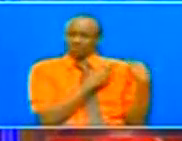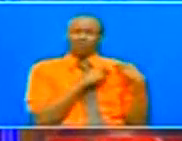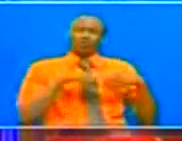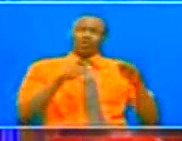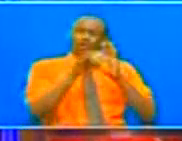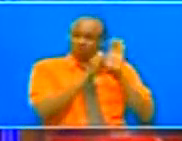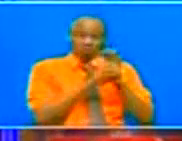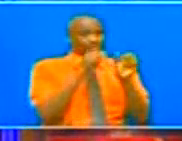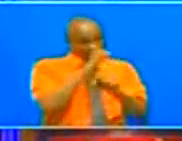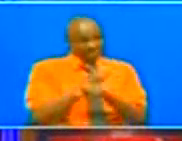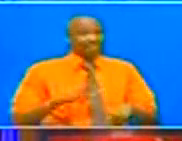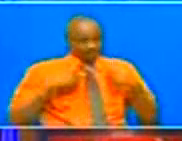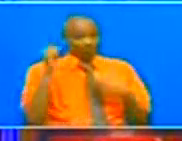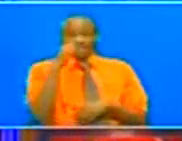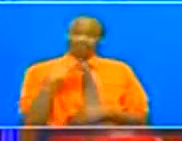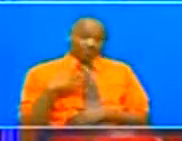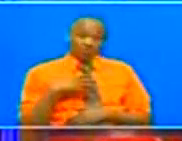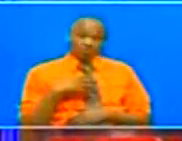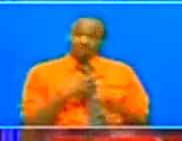constitution to protect lives of Kenyans.